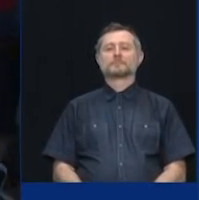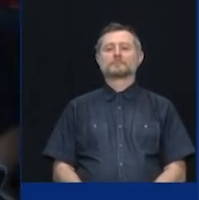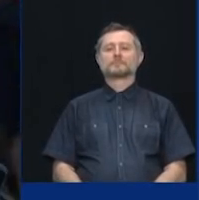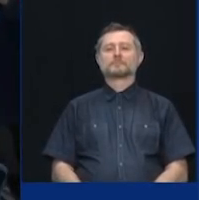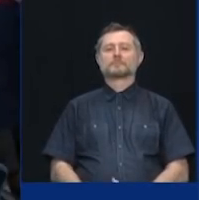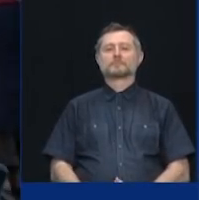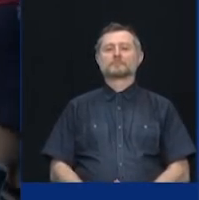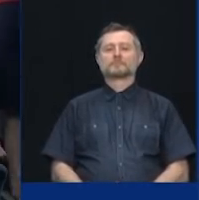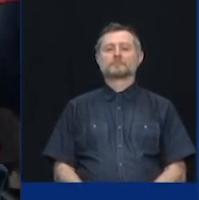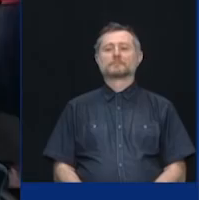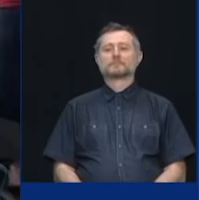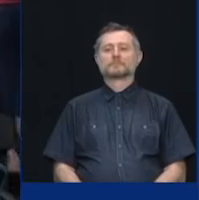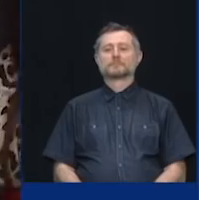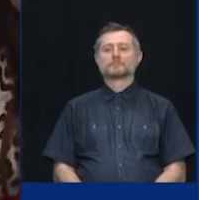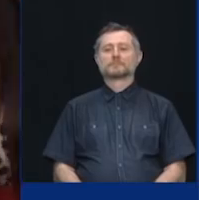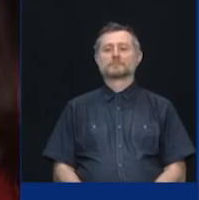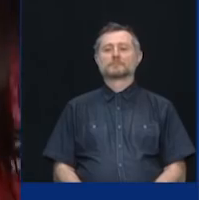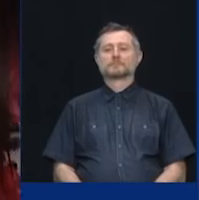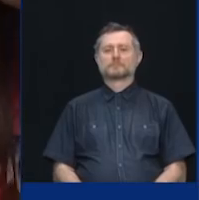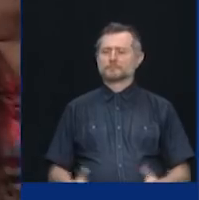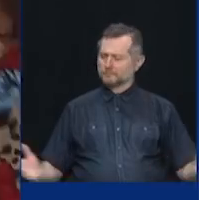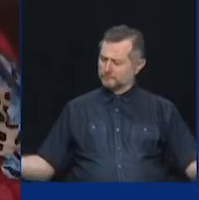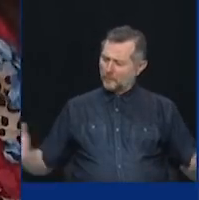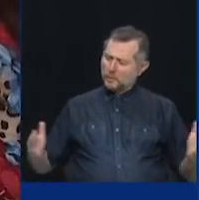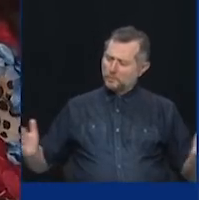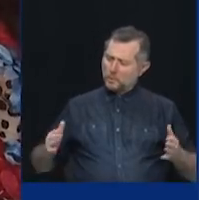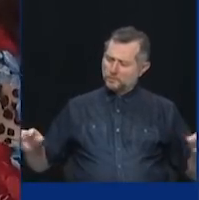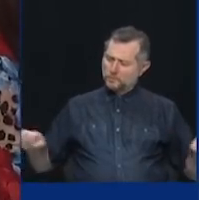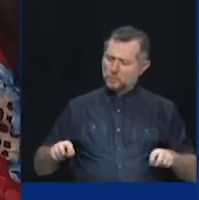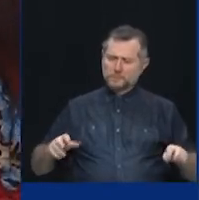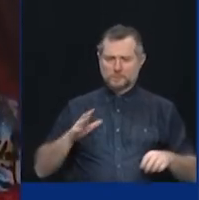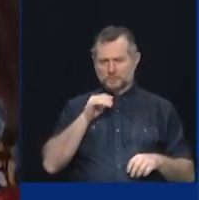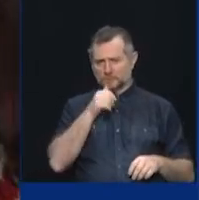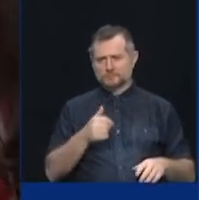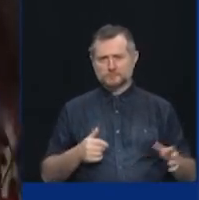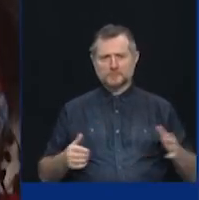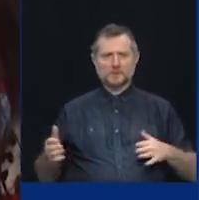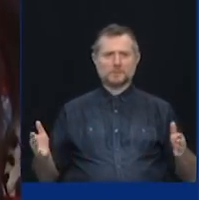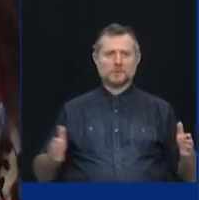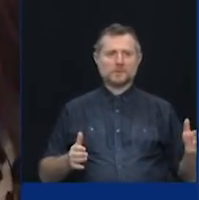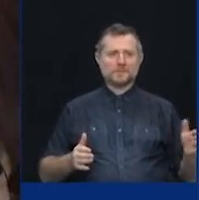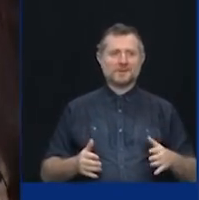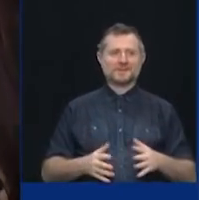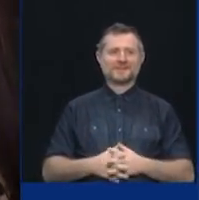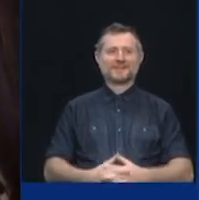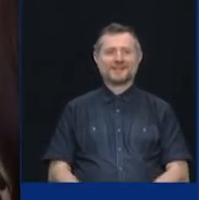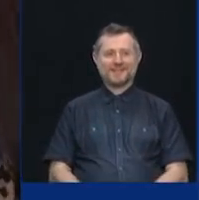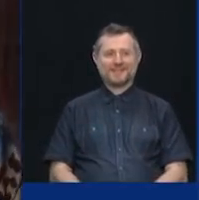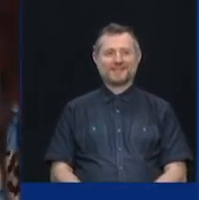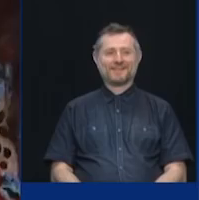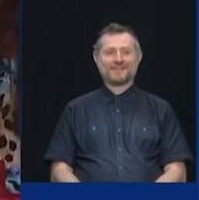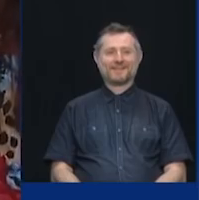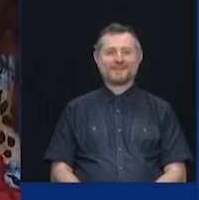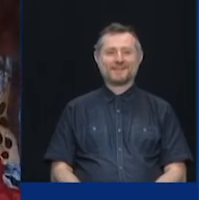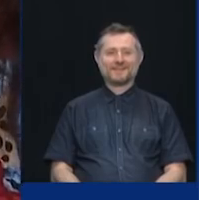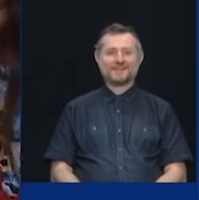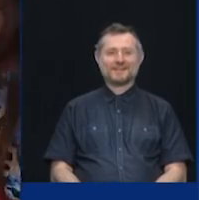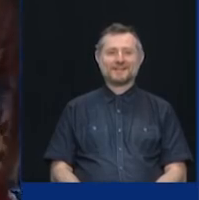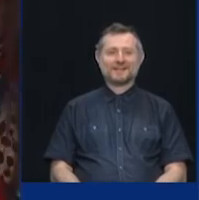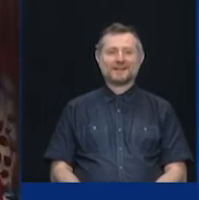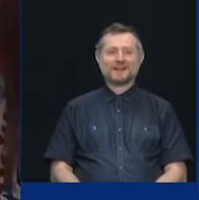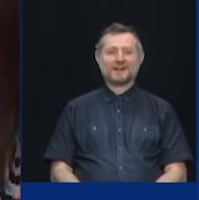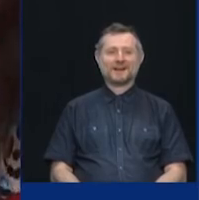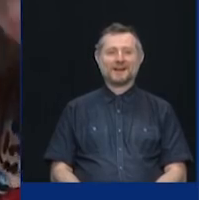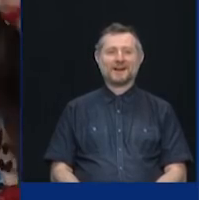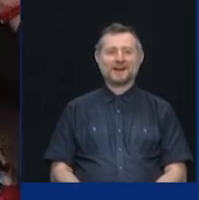Why don't you pull in? Pulling in. Okay. Pull it in. Oh, Let me strong. help you. Let's get cozy. Let's